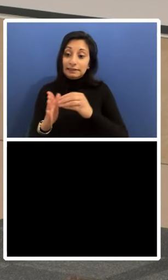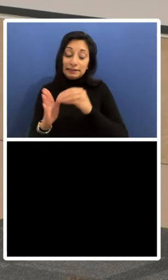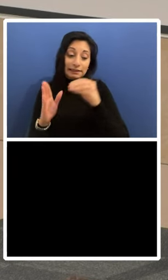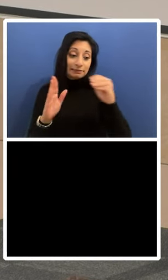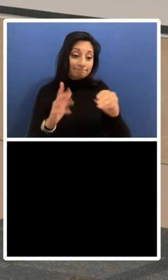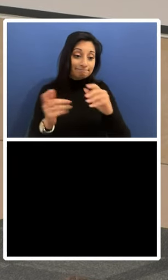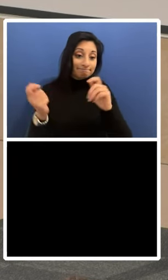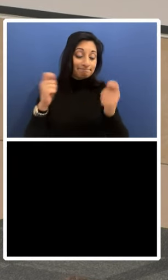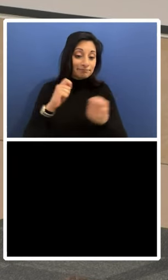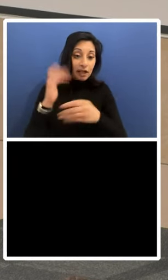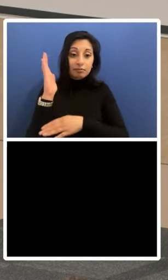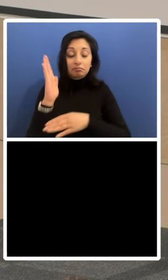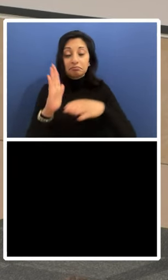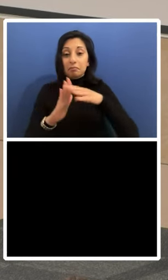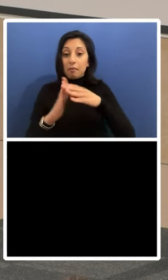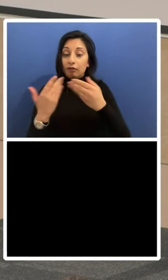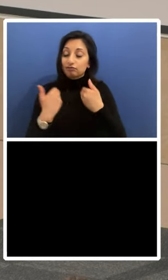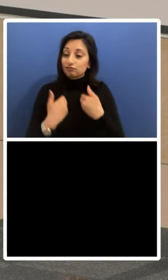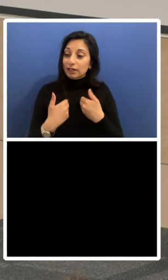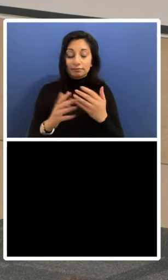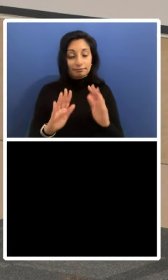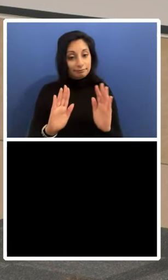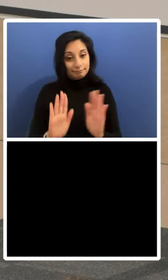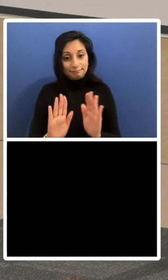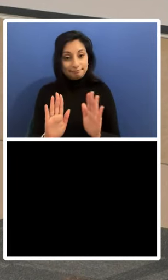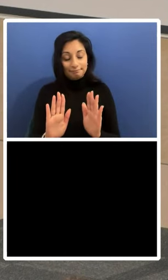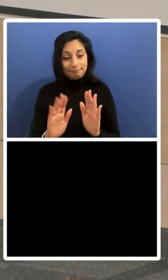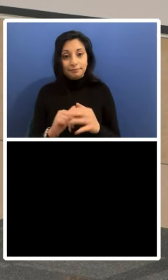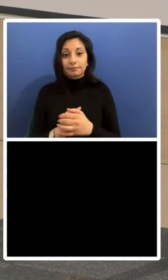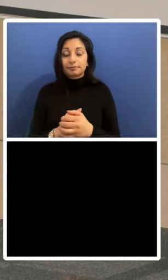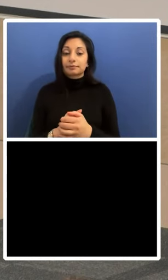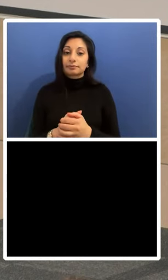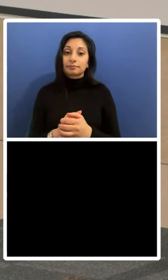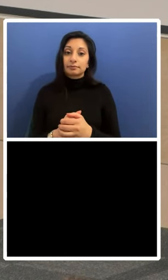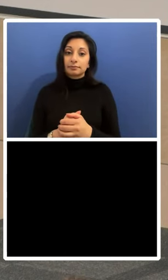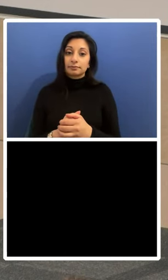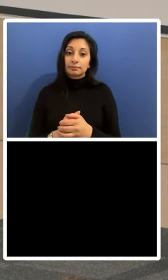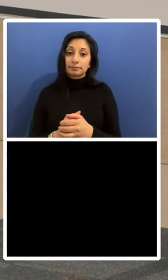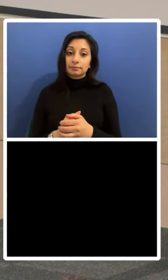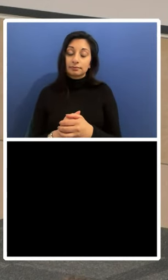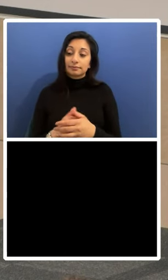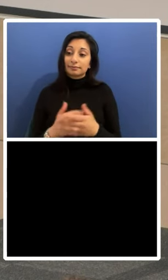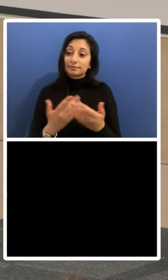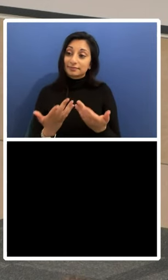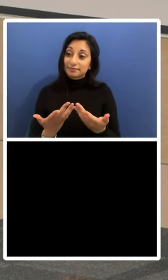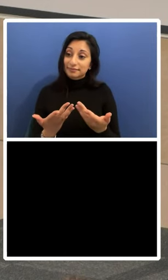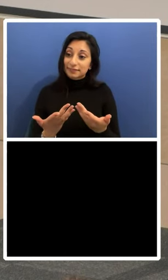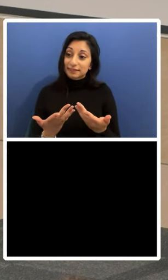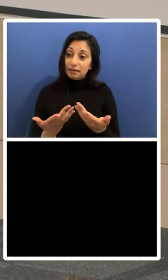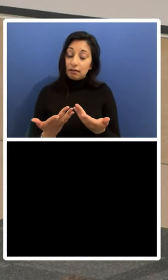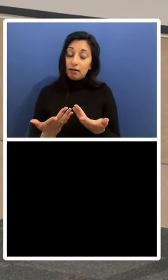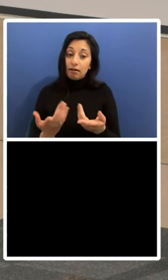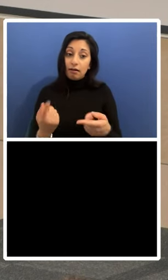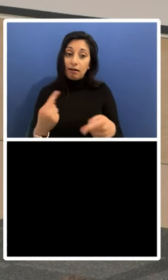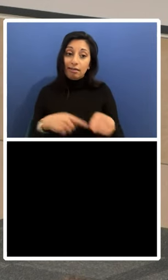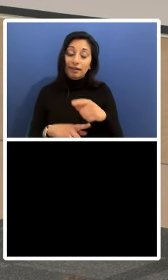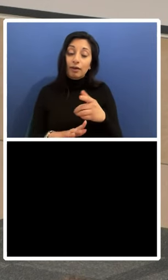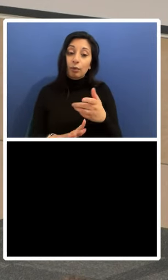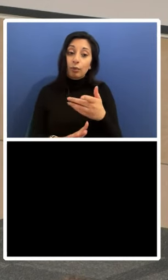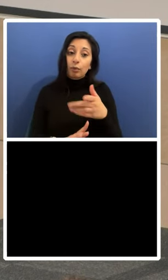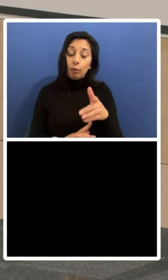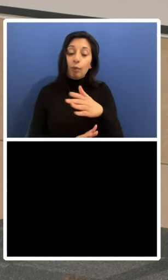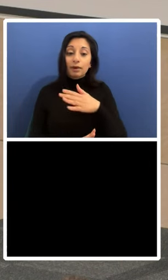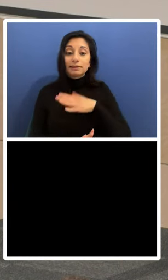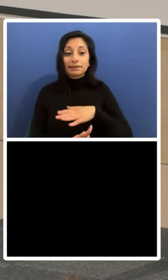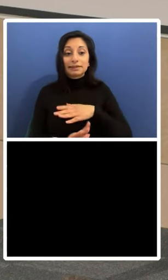be made to apologise for that. But does that take me away from an obligation to try and fix things? No, I think we all have that obligation. And I think, because